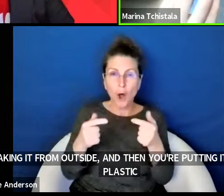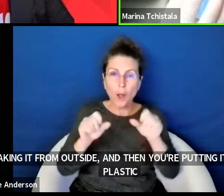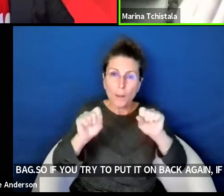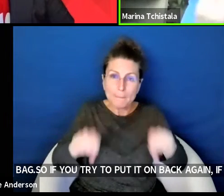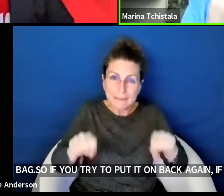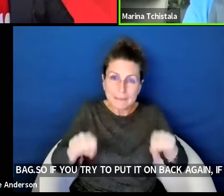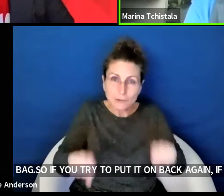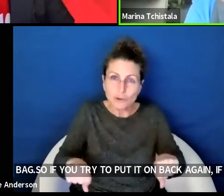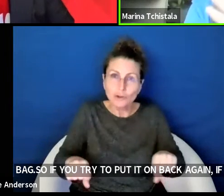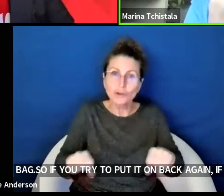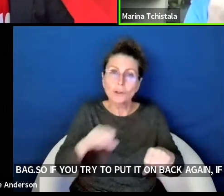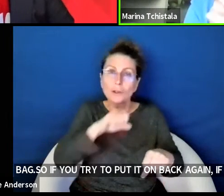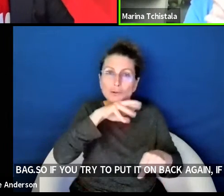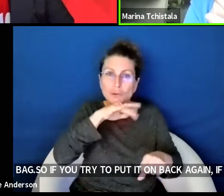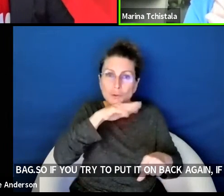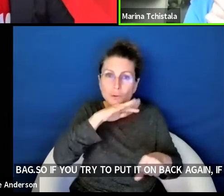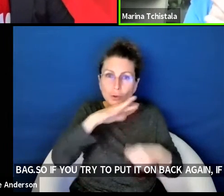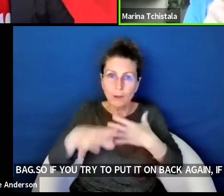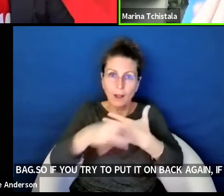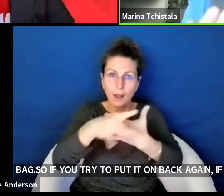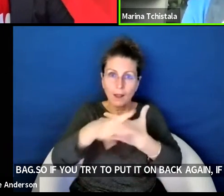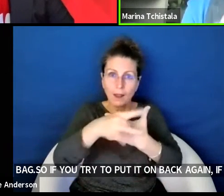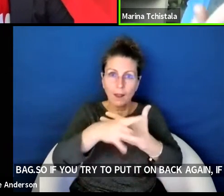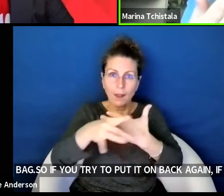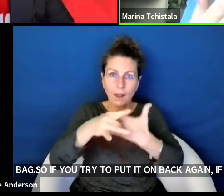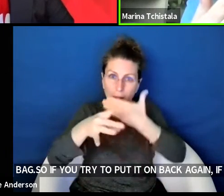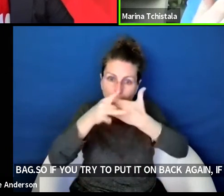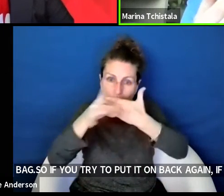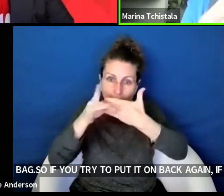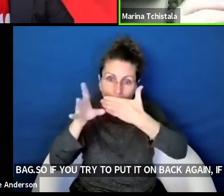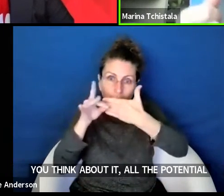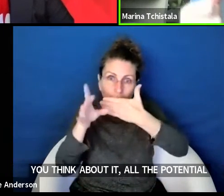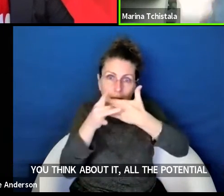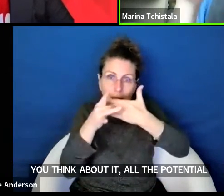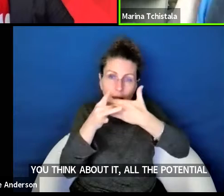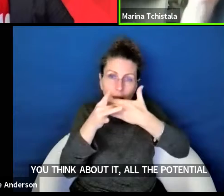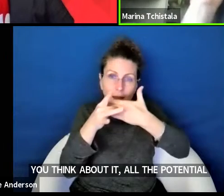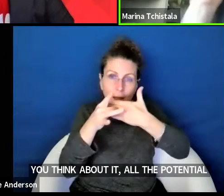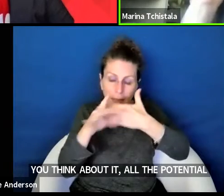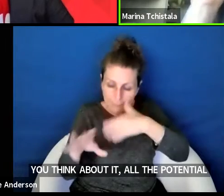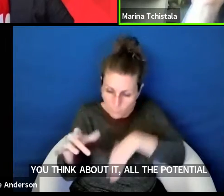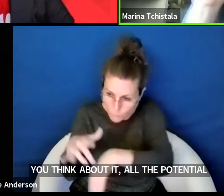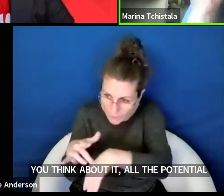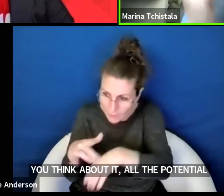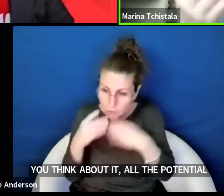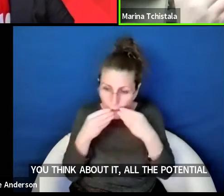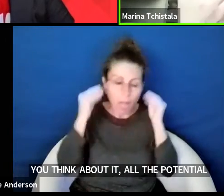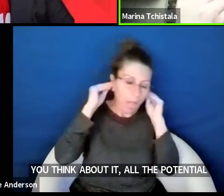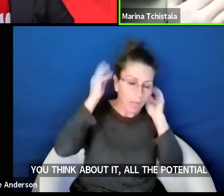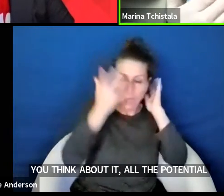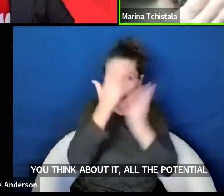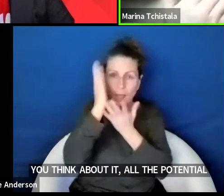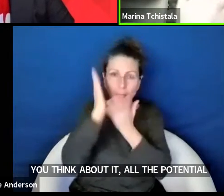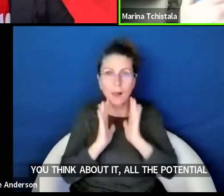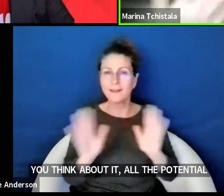contaminated particles which collected on the outside, they can get to the inside. So when you put it in back on, you